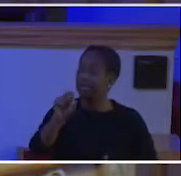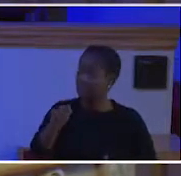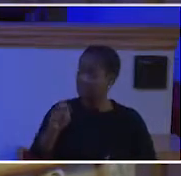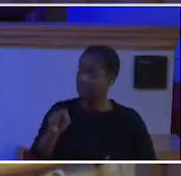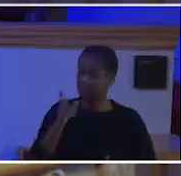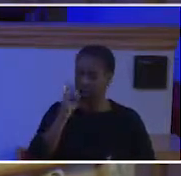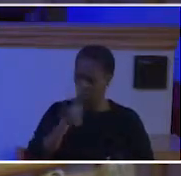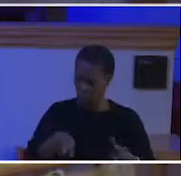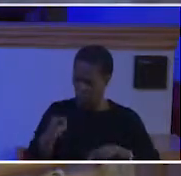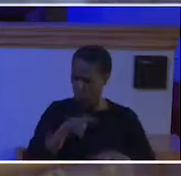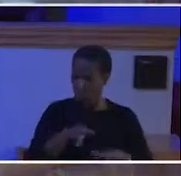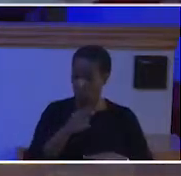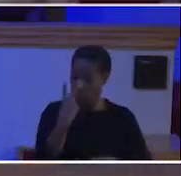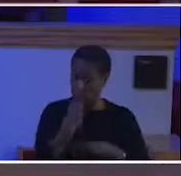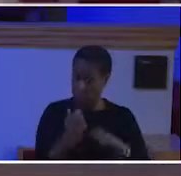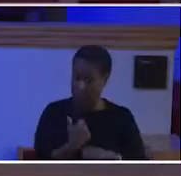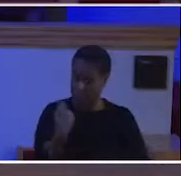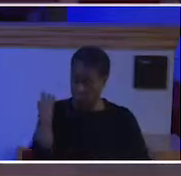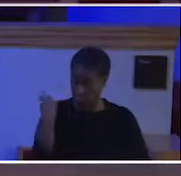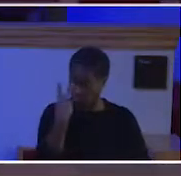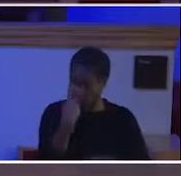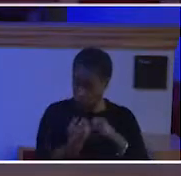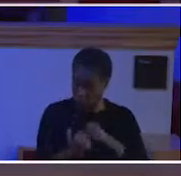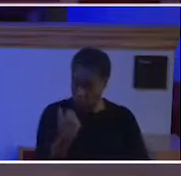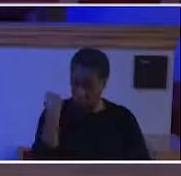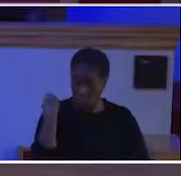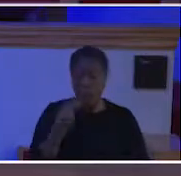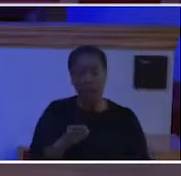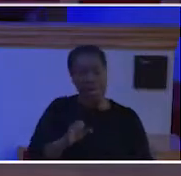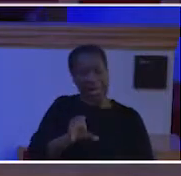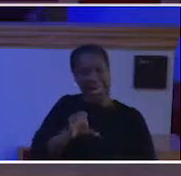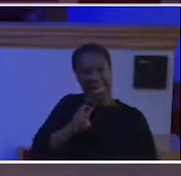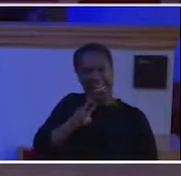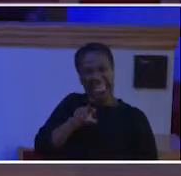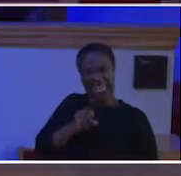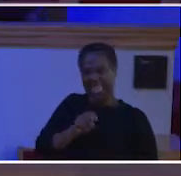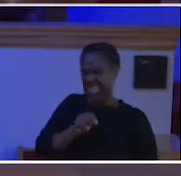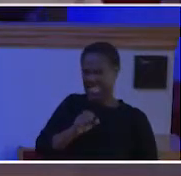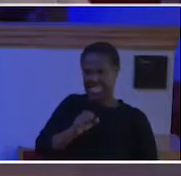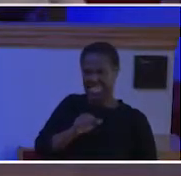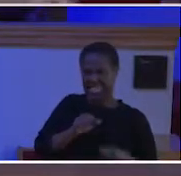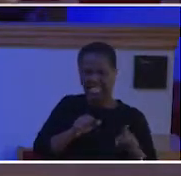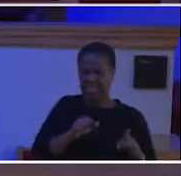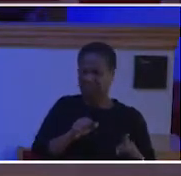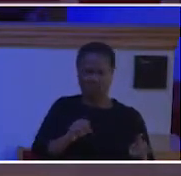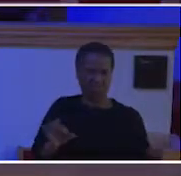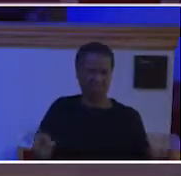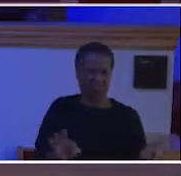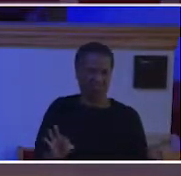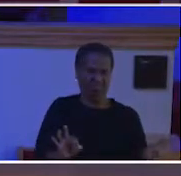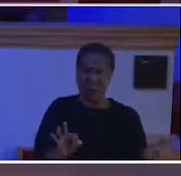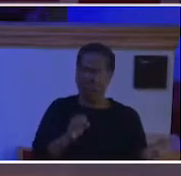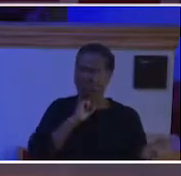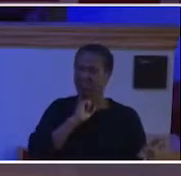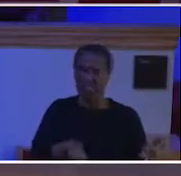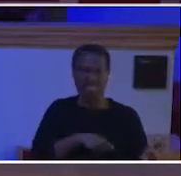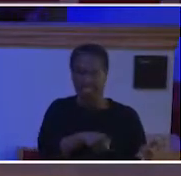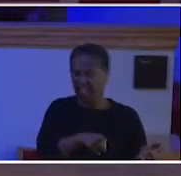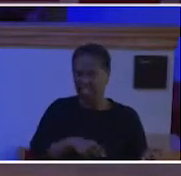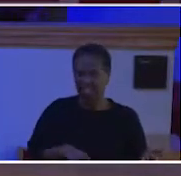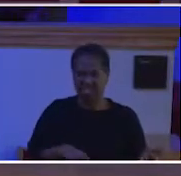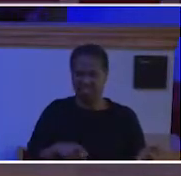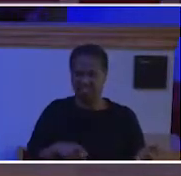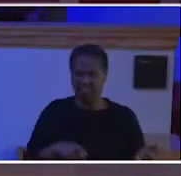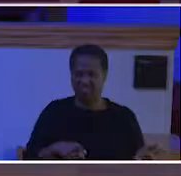you look back 2 years ago, Cousins was an unheralded draft pick. I think around the fourth